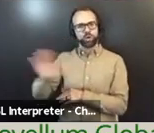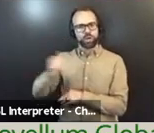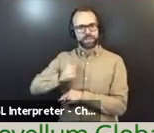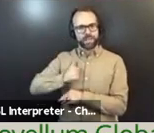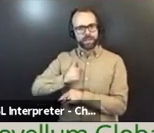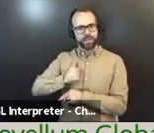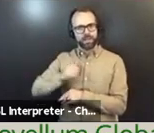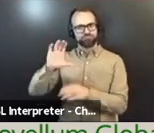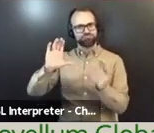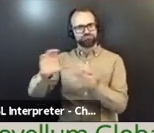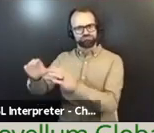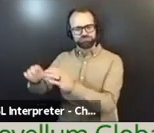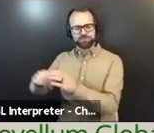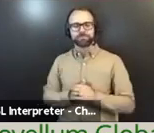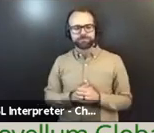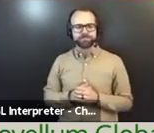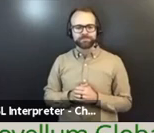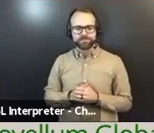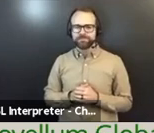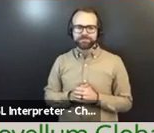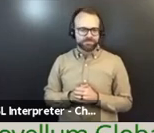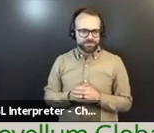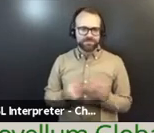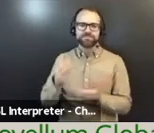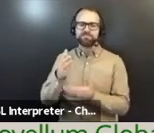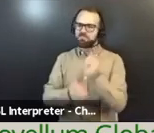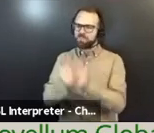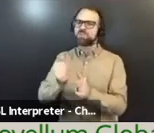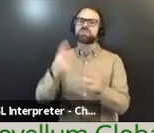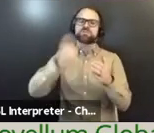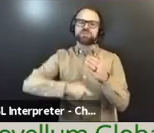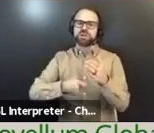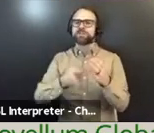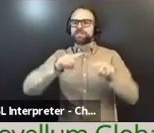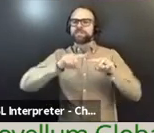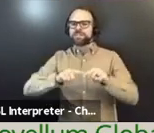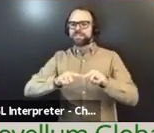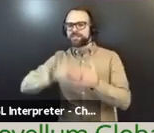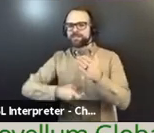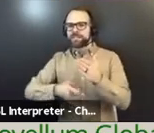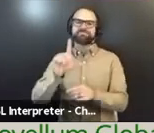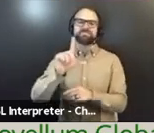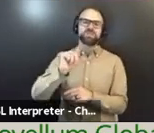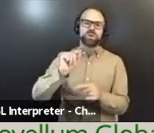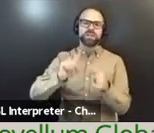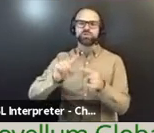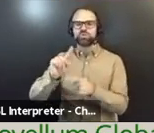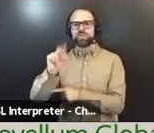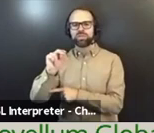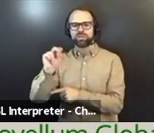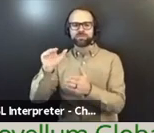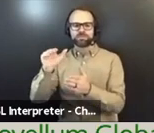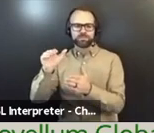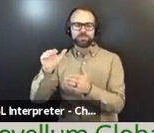And, you know, most of them will charge based on contingency fee, which will range anywhere from 10 to 30%, depending on who you work with.